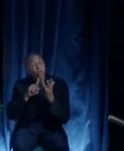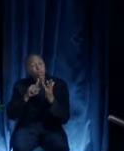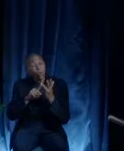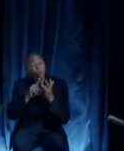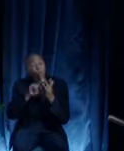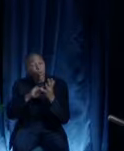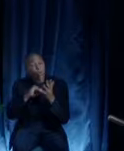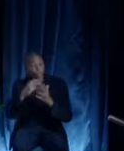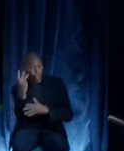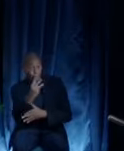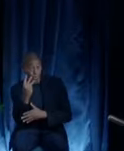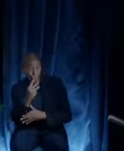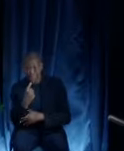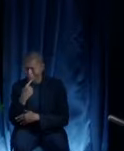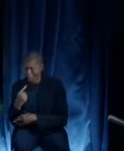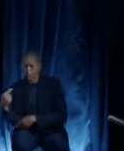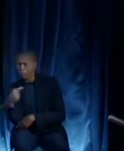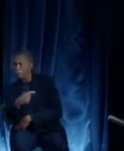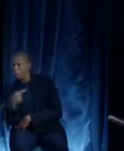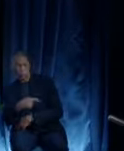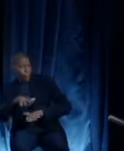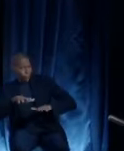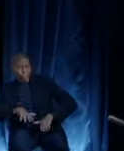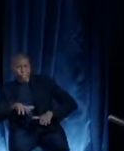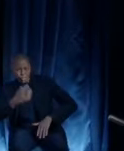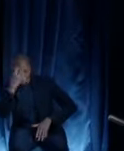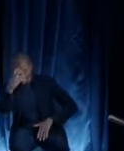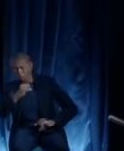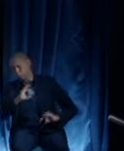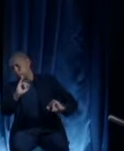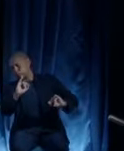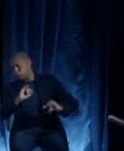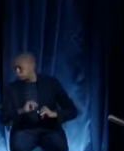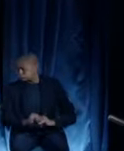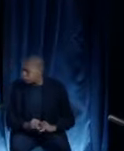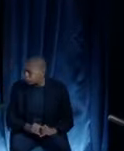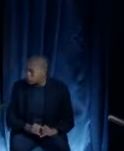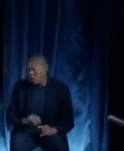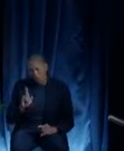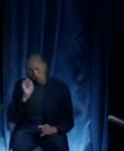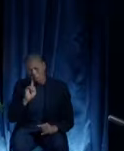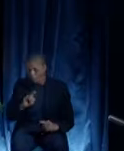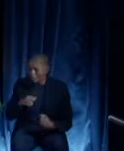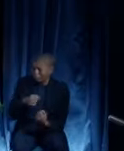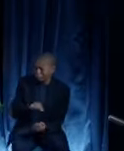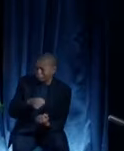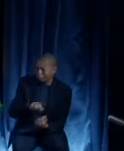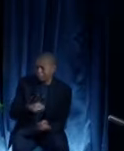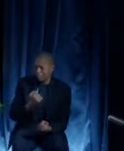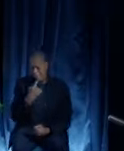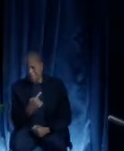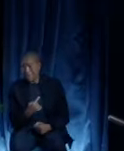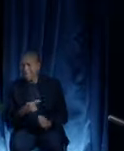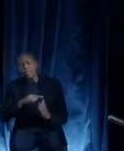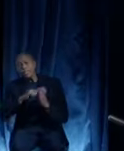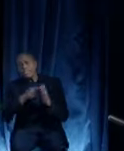this sort of public discourse about James as if it's fact. So James has gone off to Royston again with his